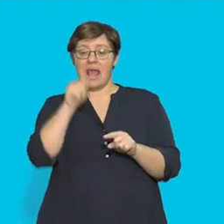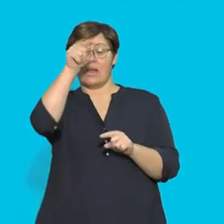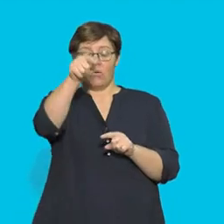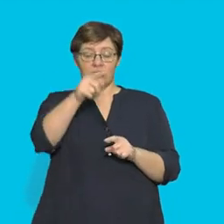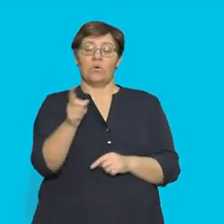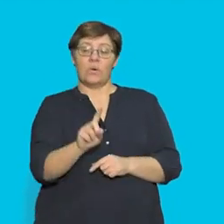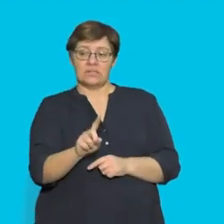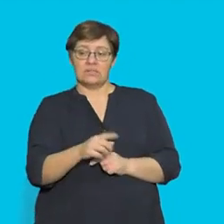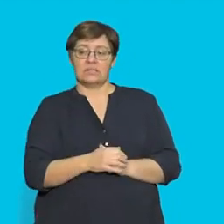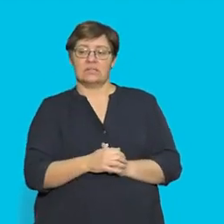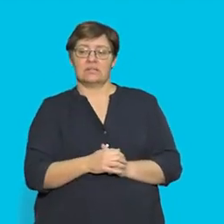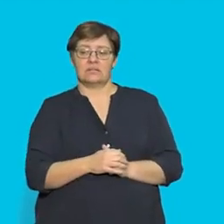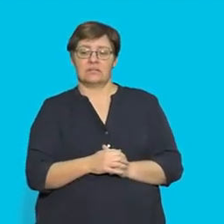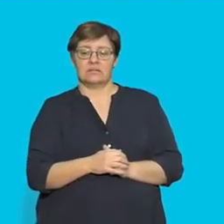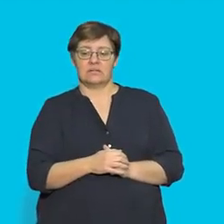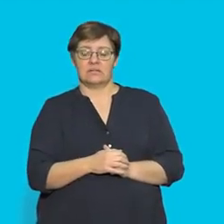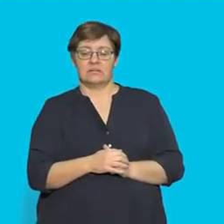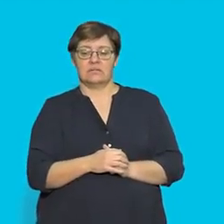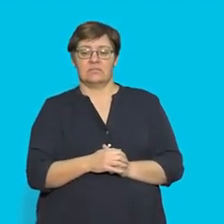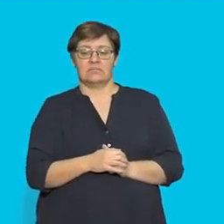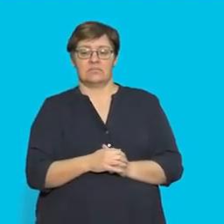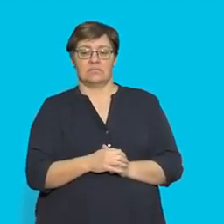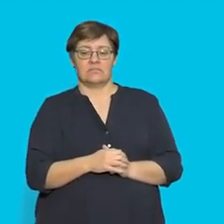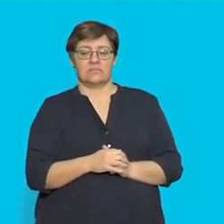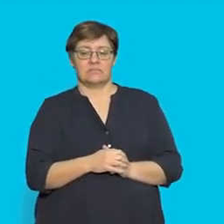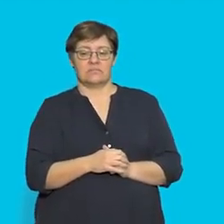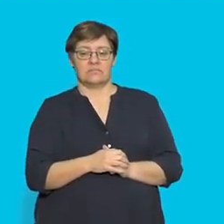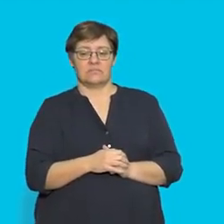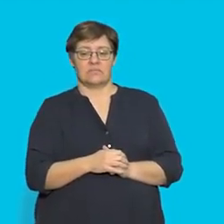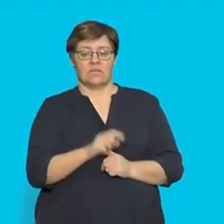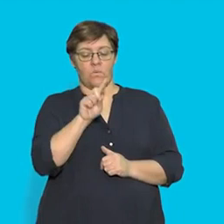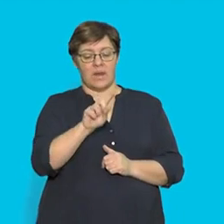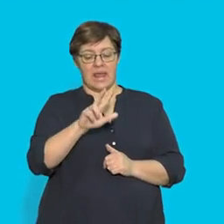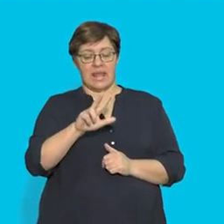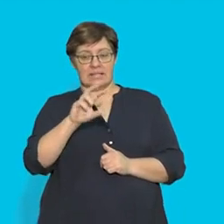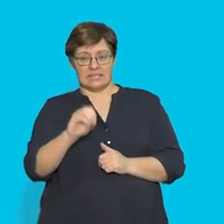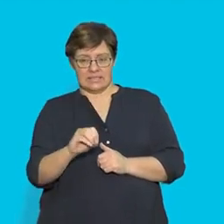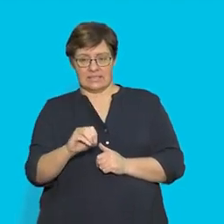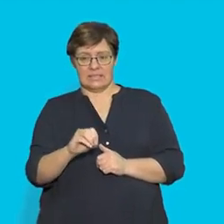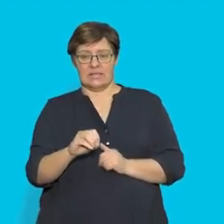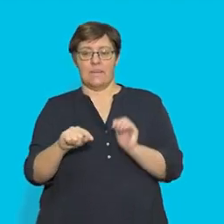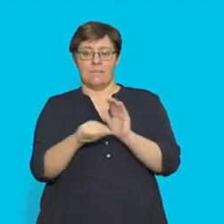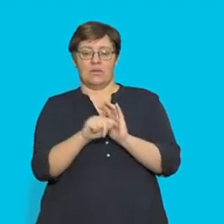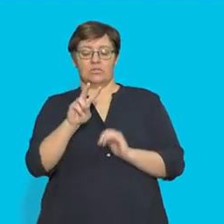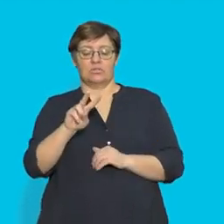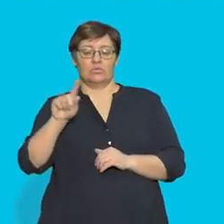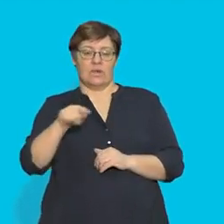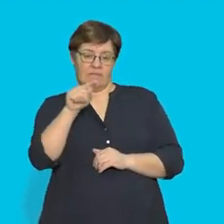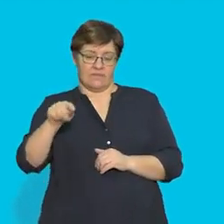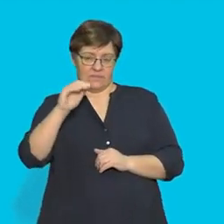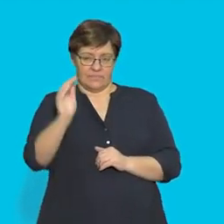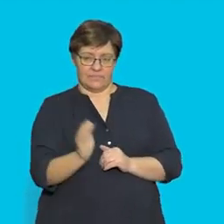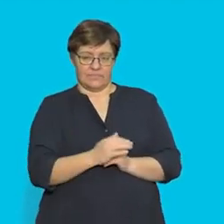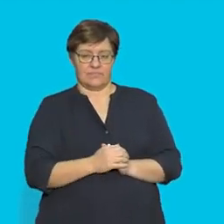k, the angle across k is this one, the one that we calculated earlier. So we're going to put that into our equation.